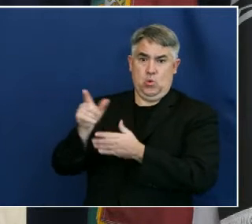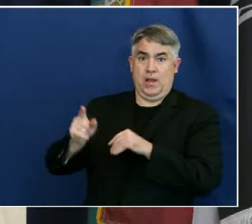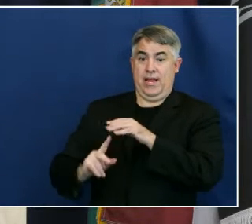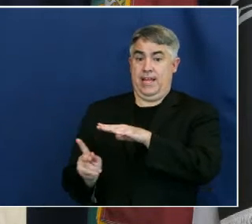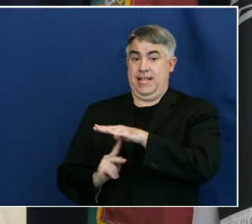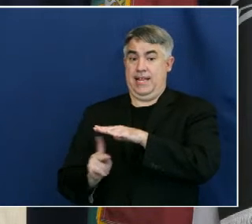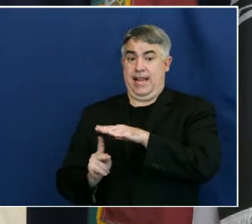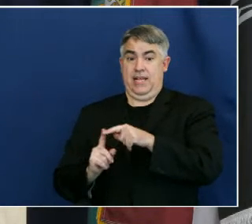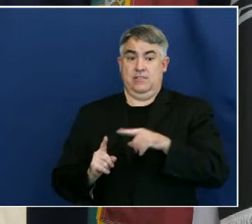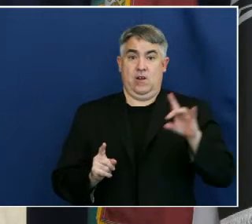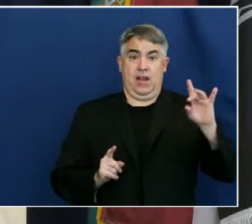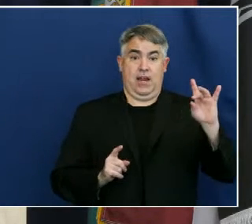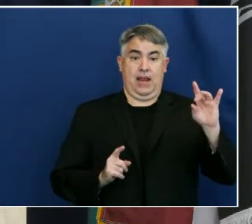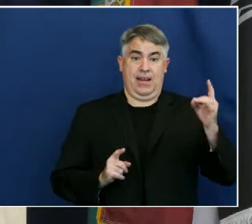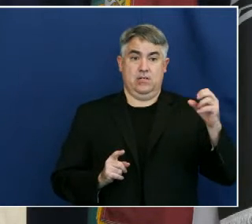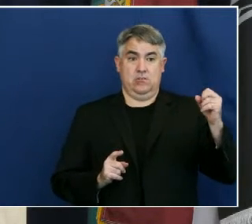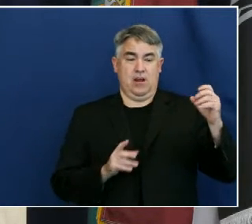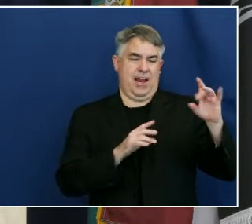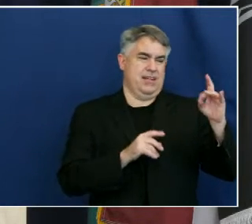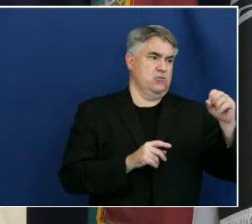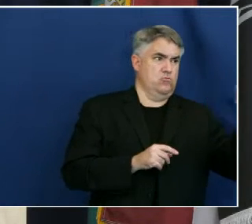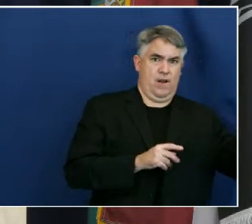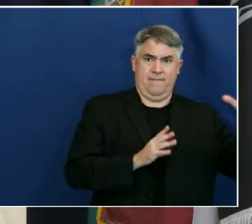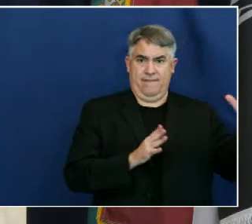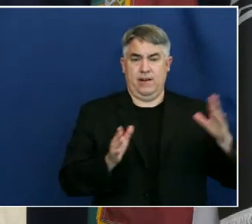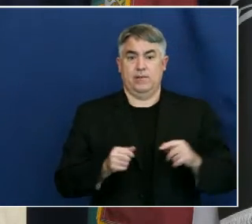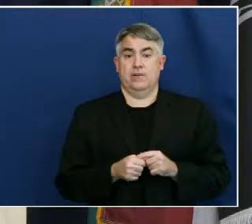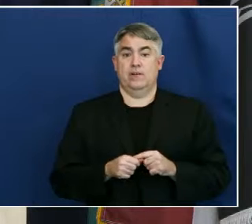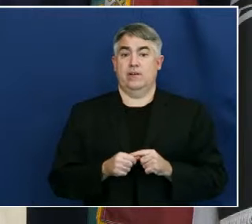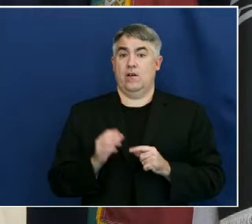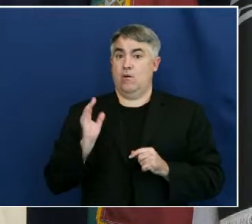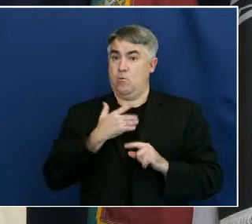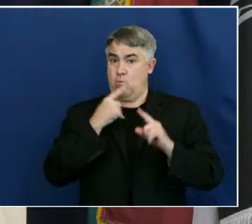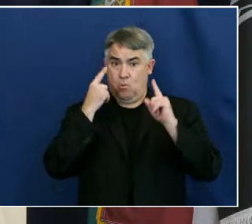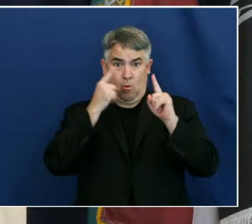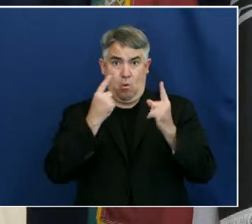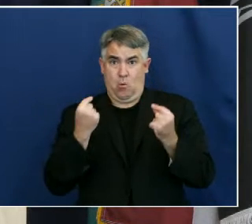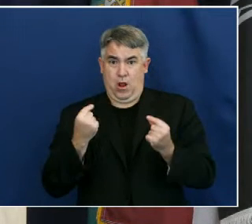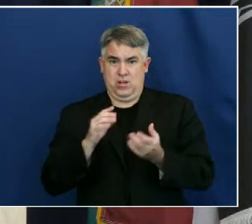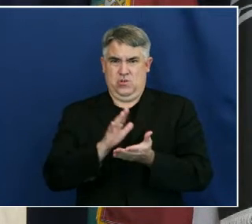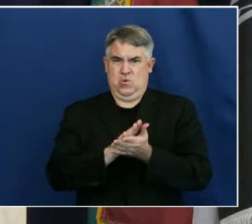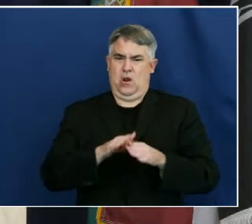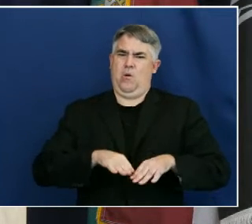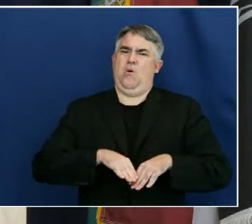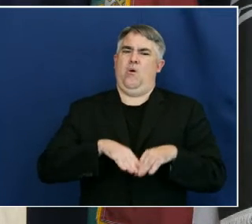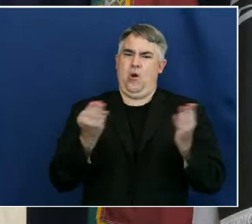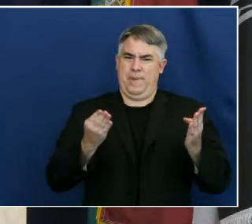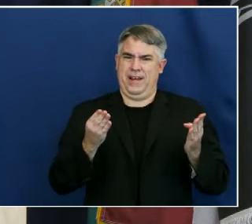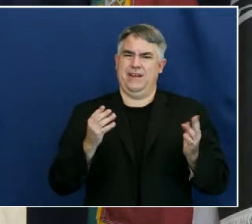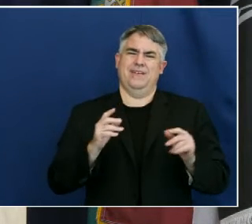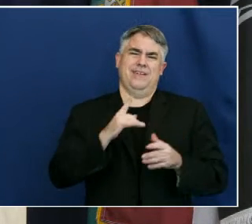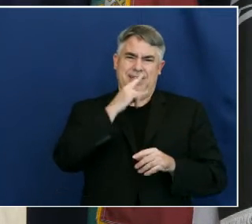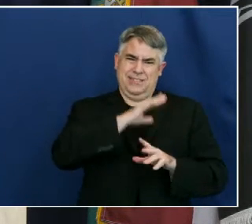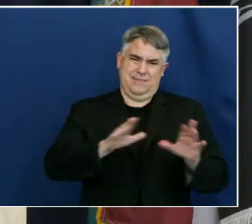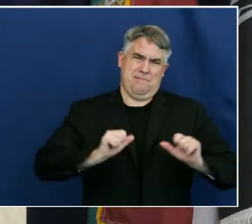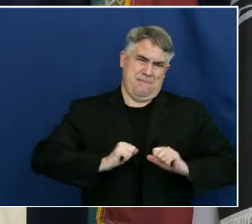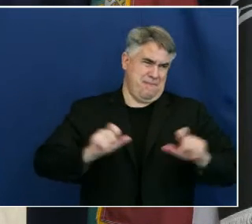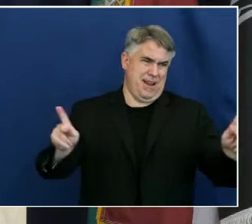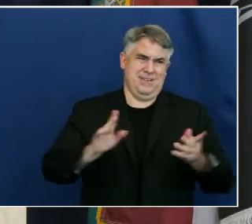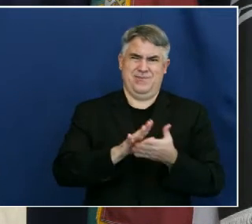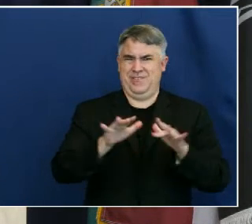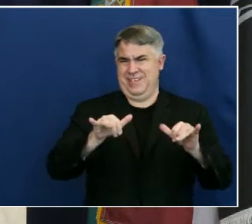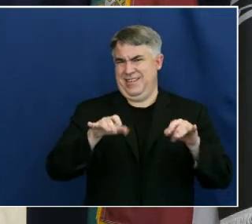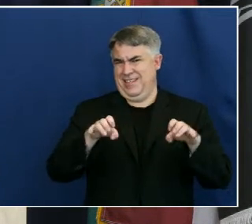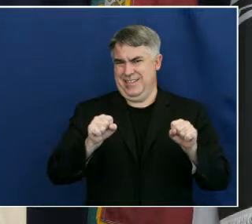schools. We all want to get our kids back in class, and we know that for a number of districts that is dependent upon getting